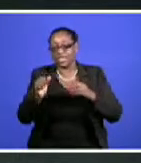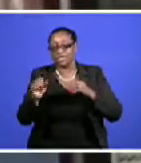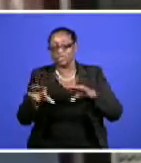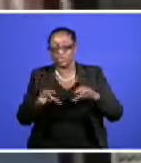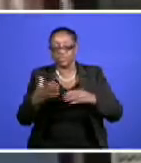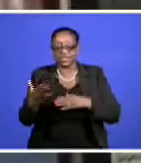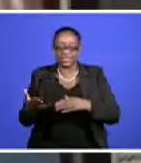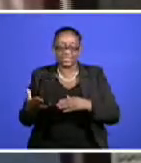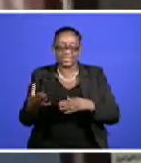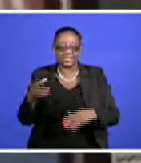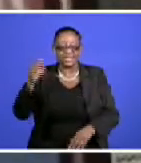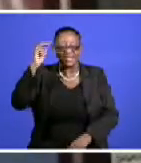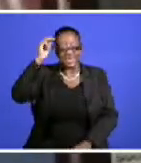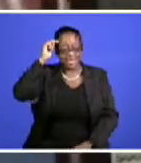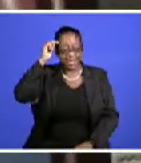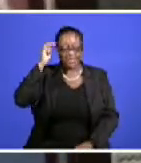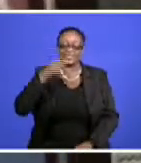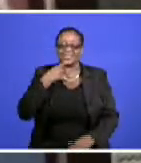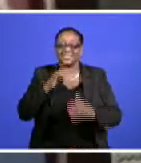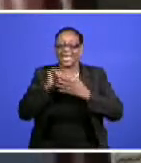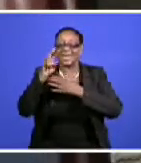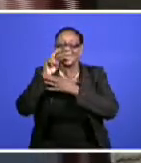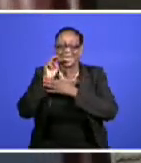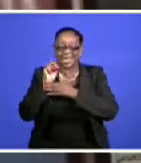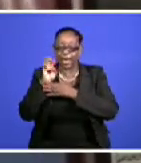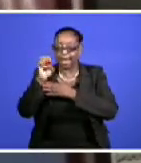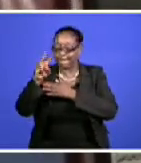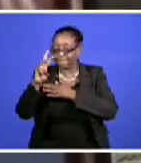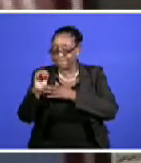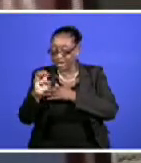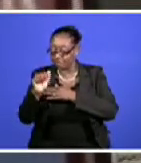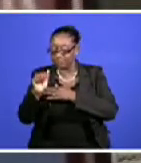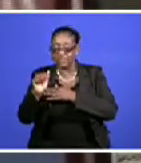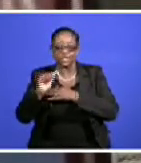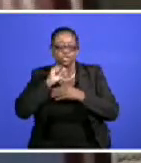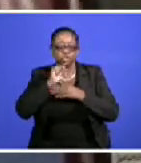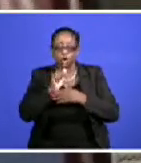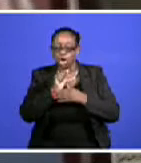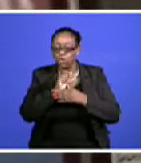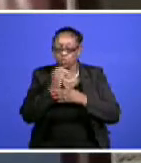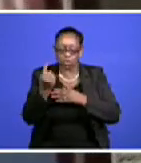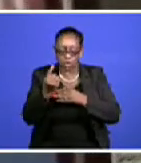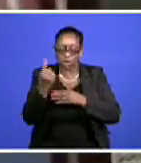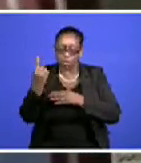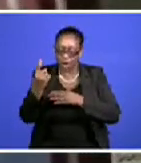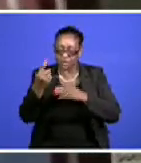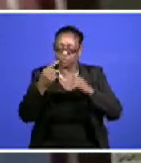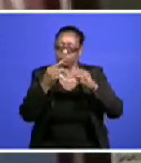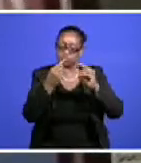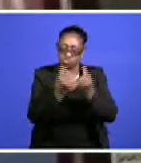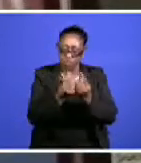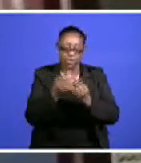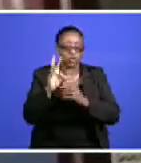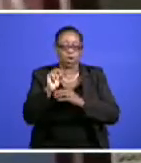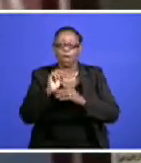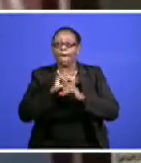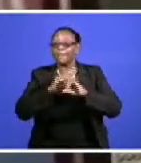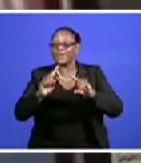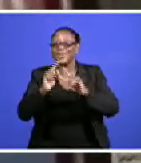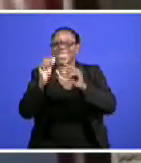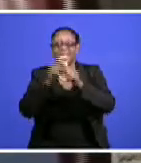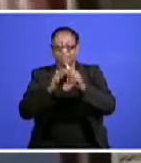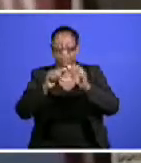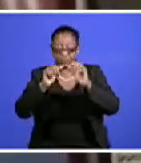But by and large, NEMA is not just the core staff at NEMA. We are the NEMA comprises of agencies of all government ministries and